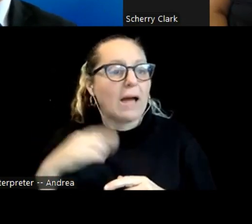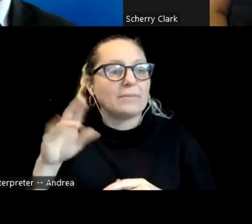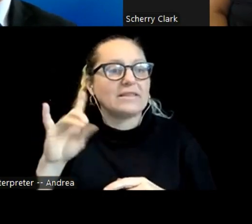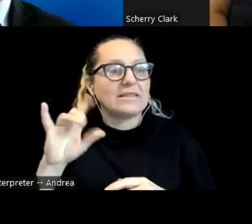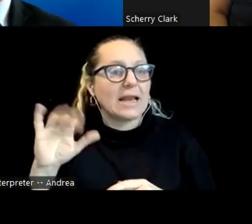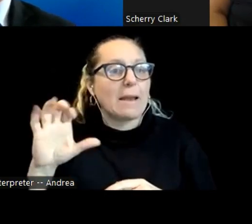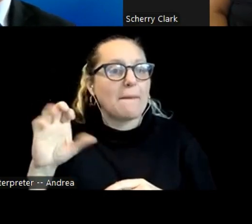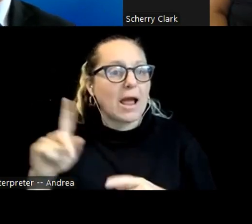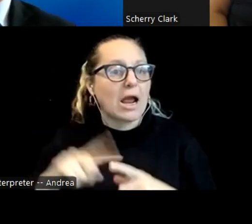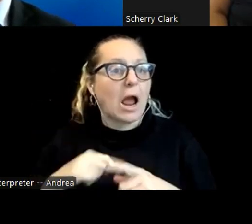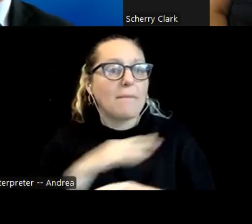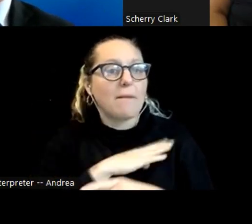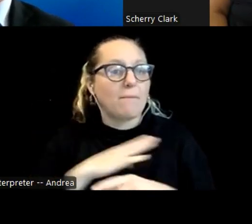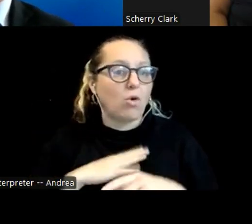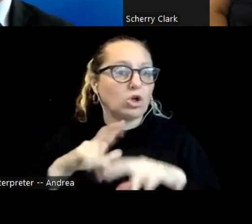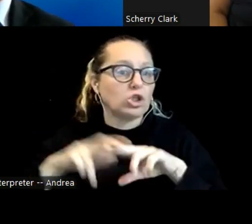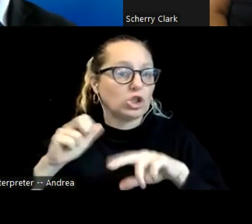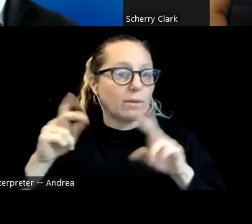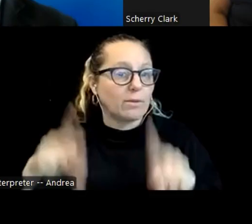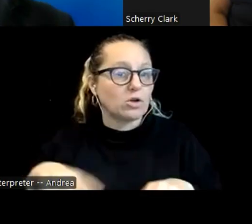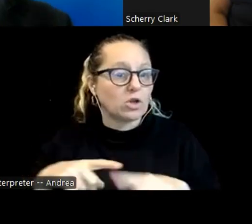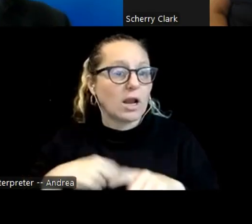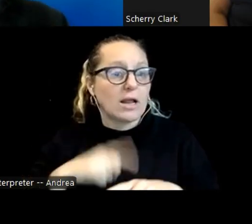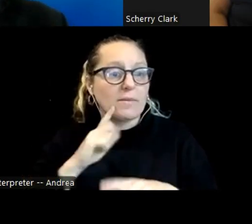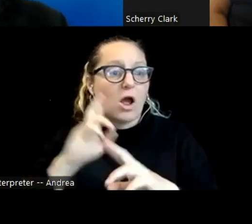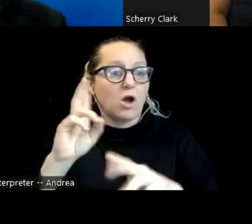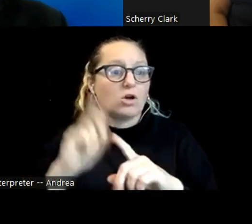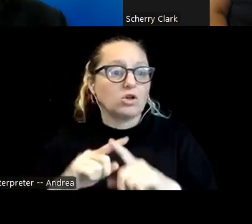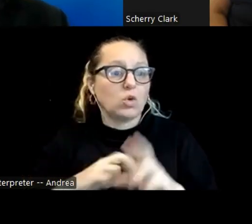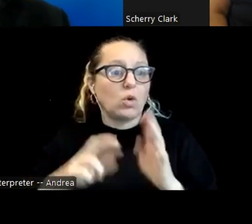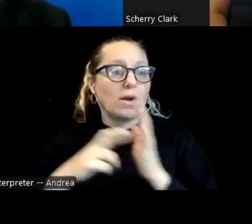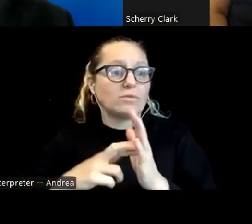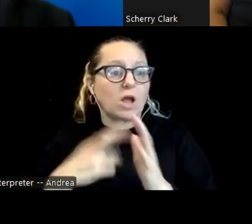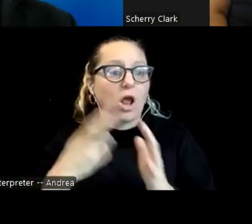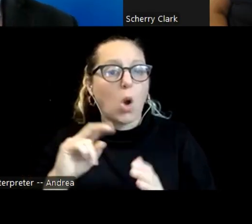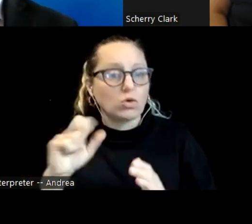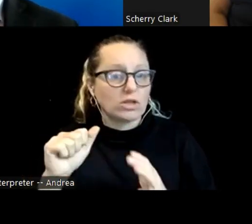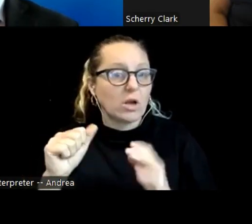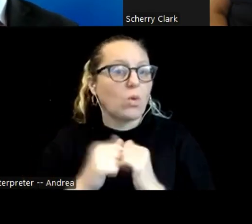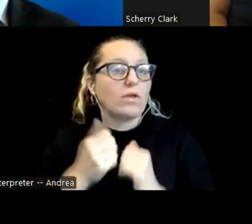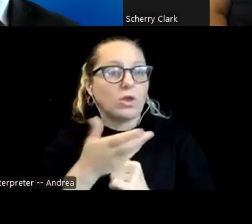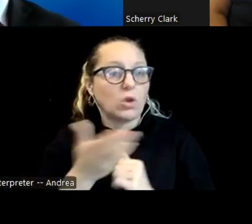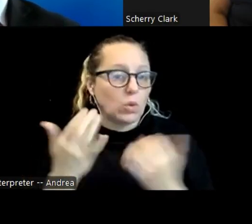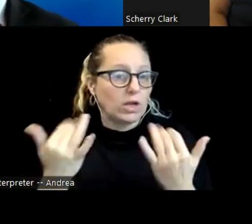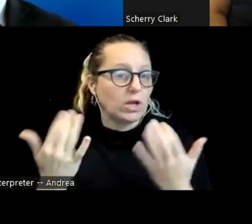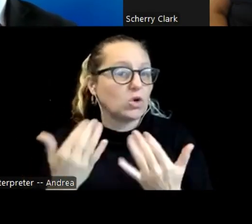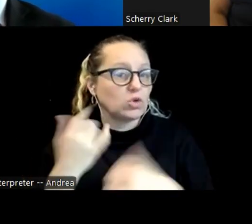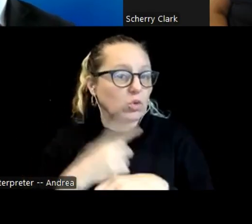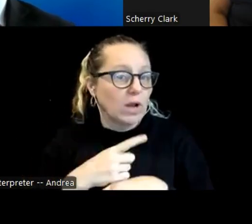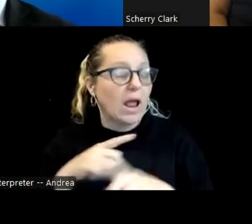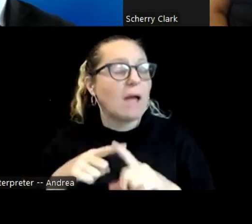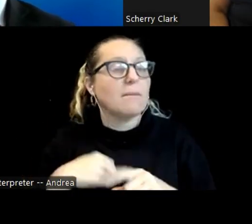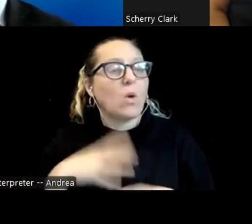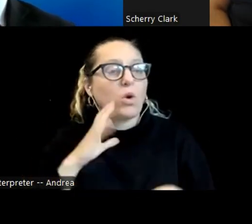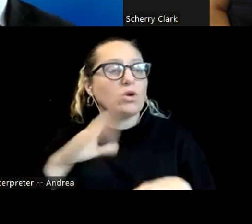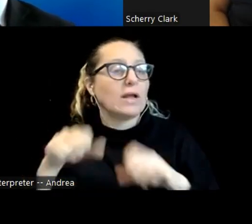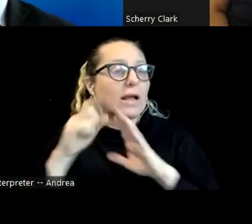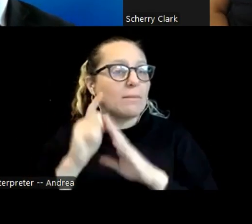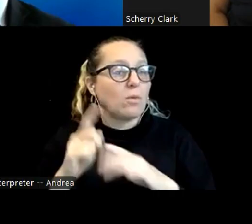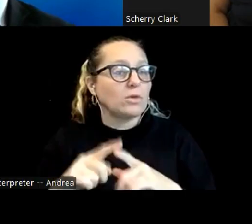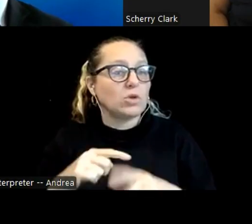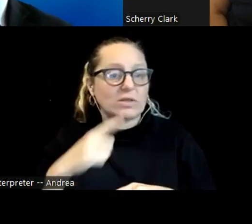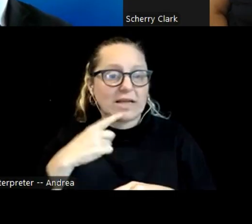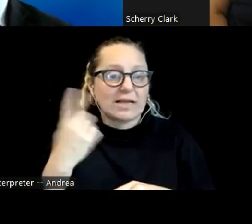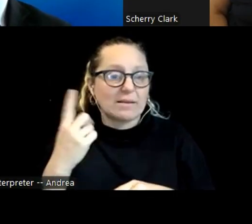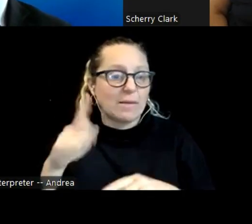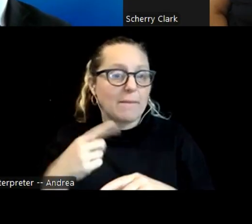am the board chair, and it is my honor to represent HOSA with you here today. But I wanted to take a moment just to say something